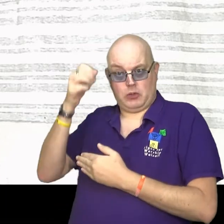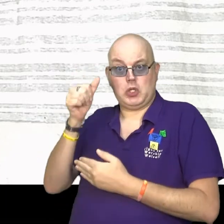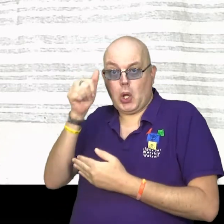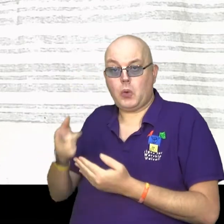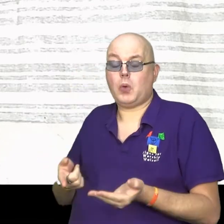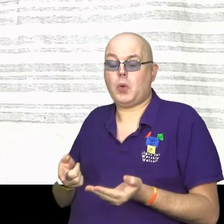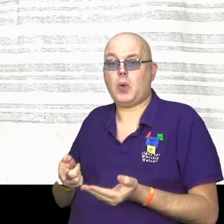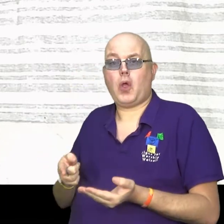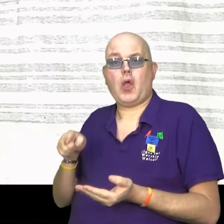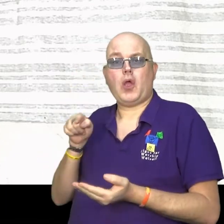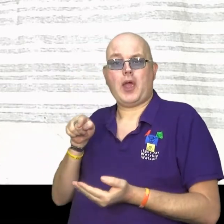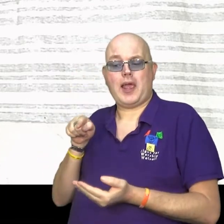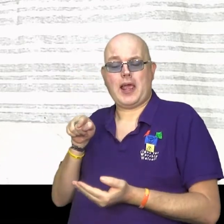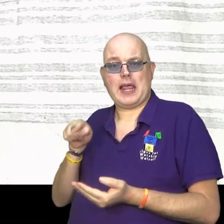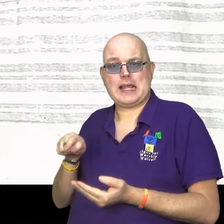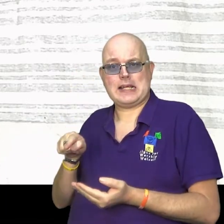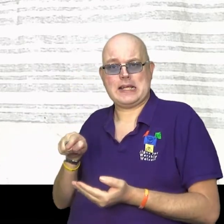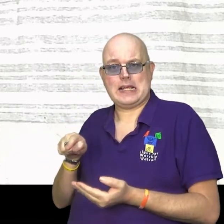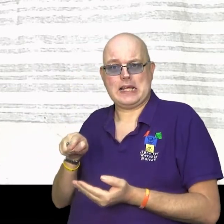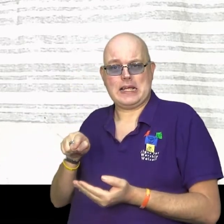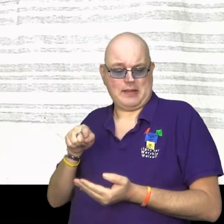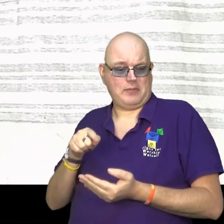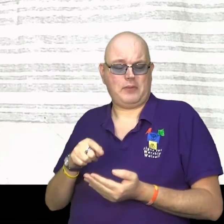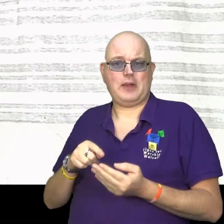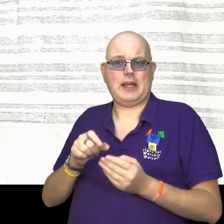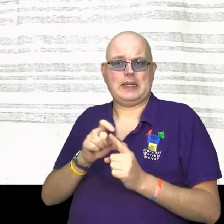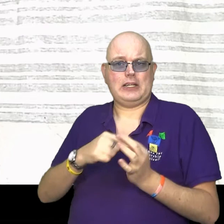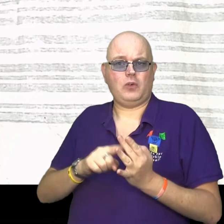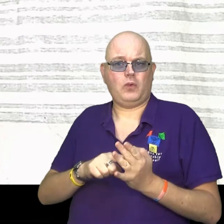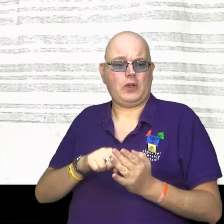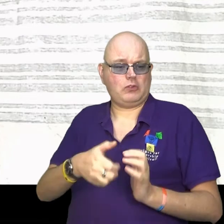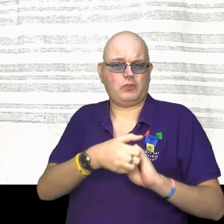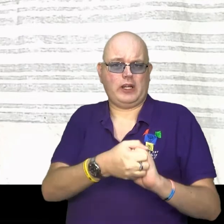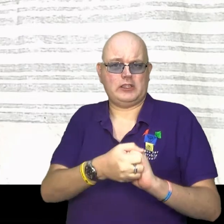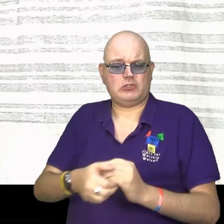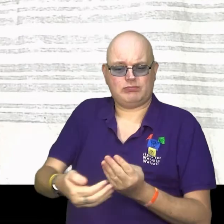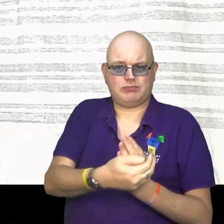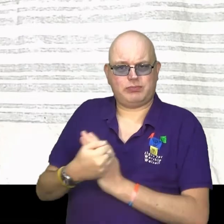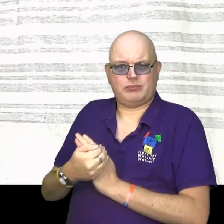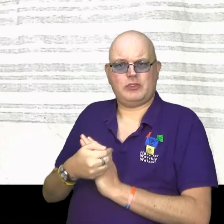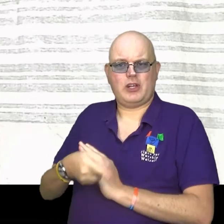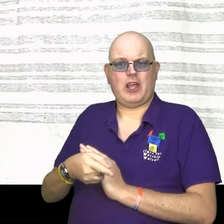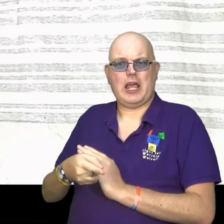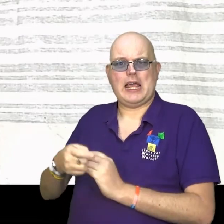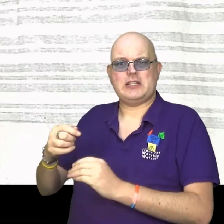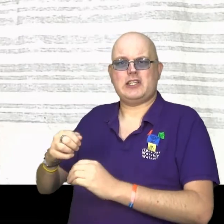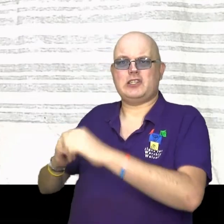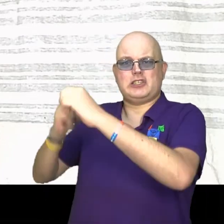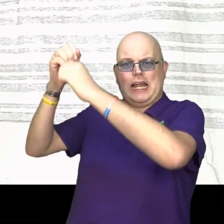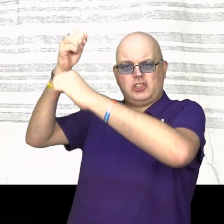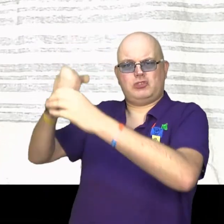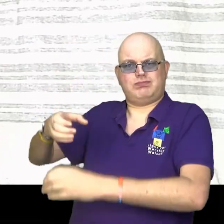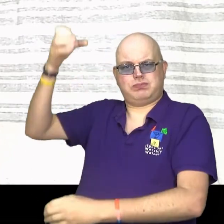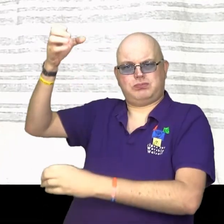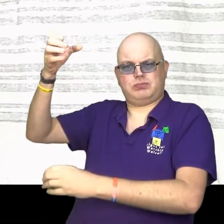point in the Book of Daniel, and the one who took Daniel and his friends into captivity, and the guy who built the